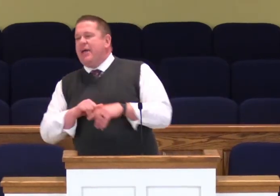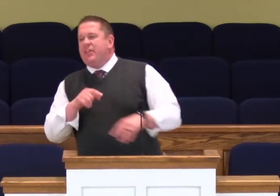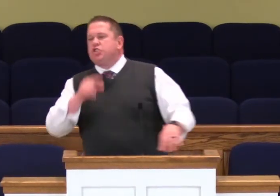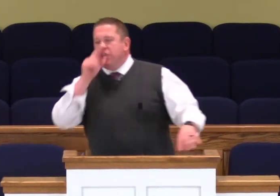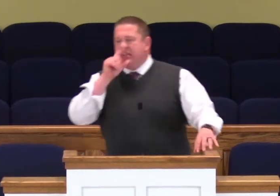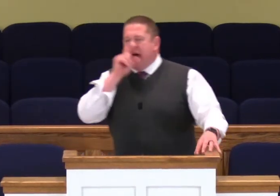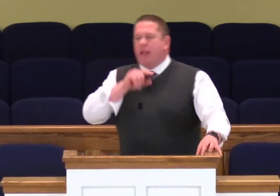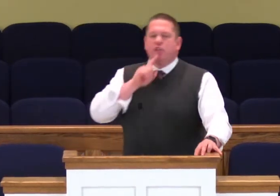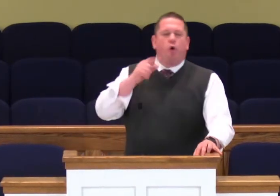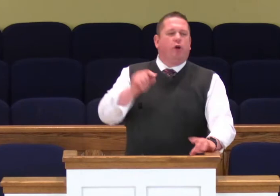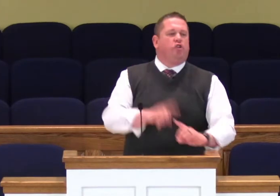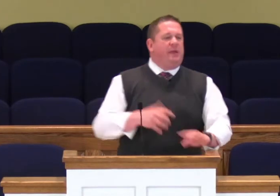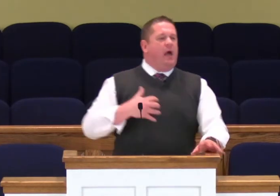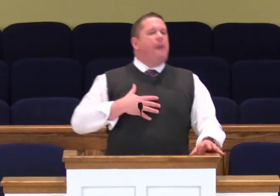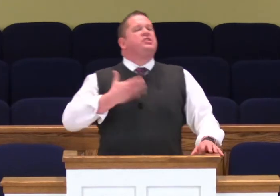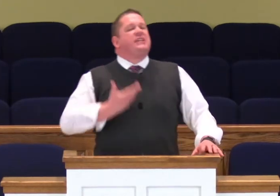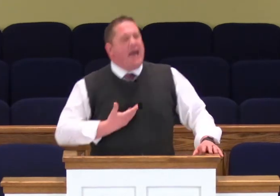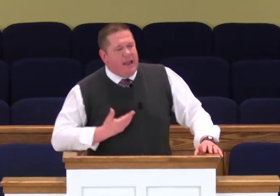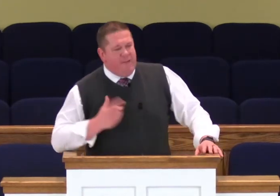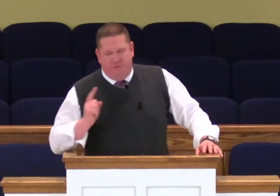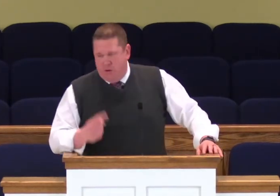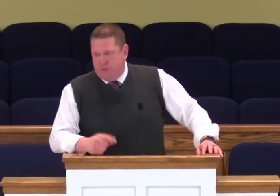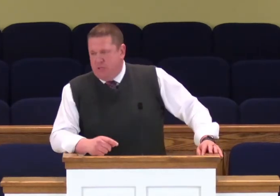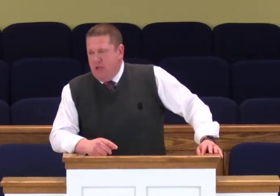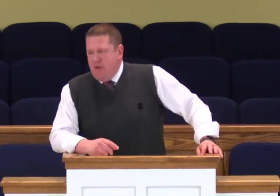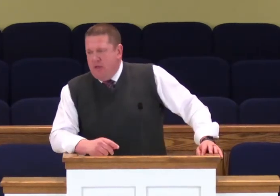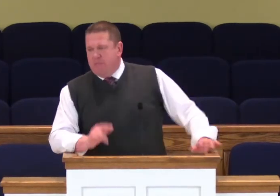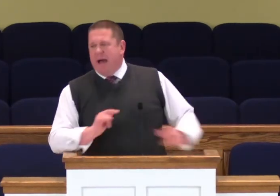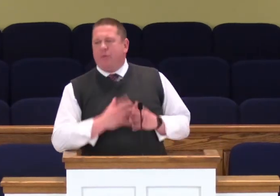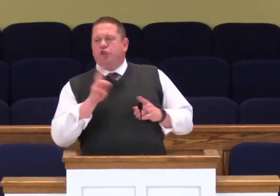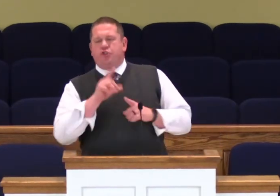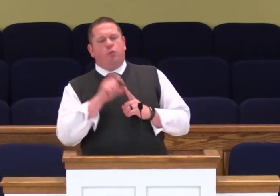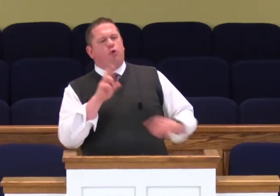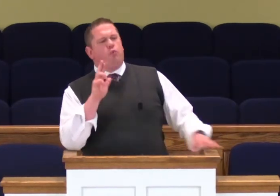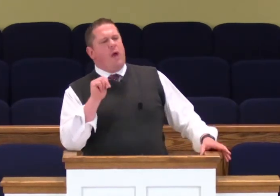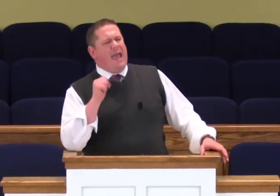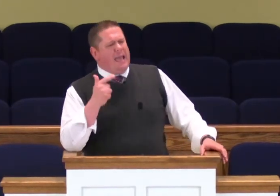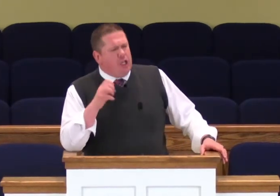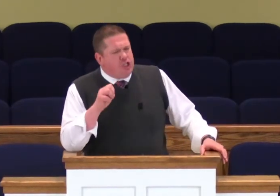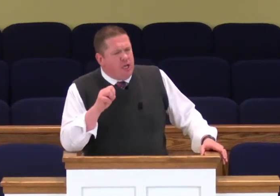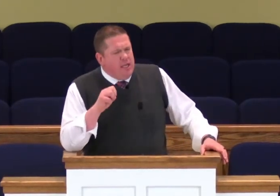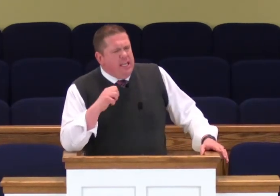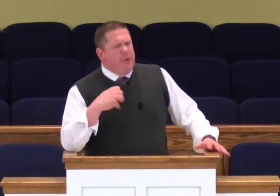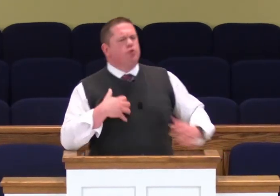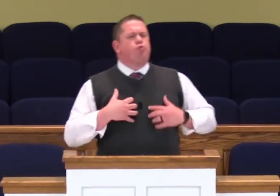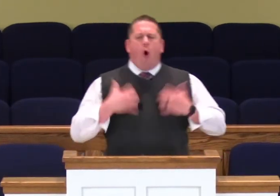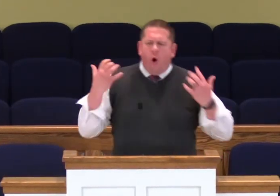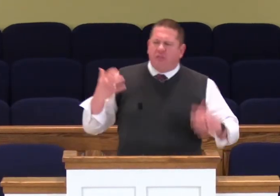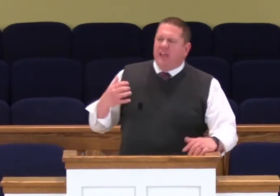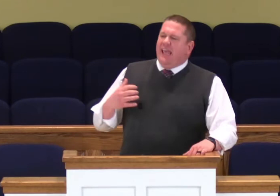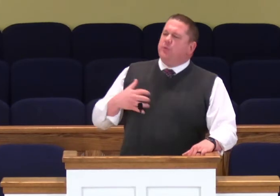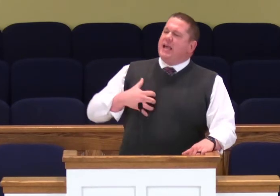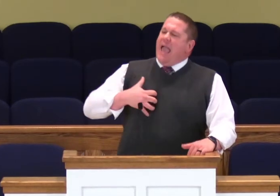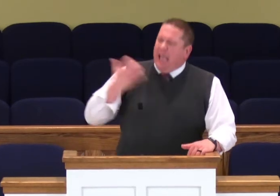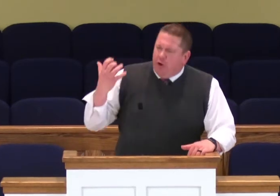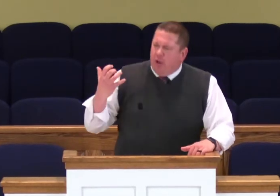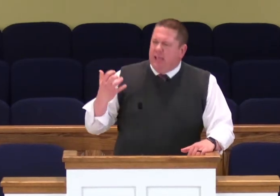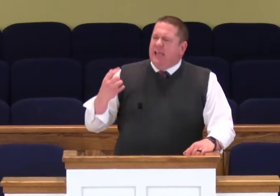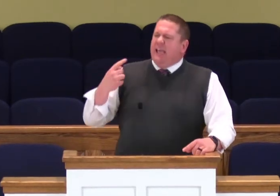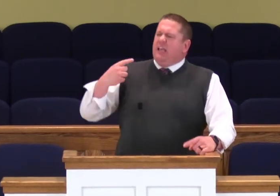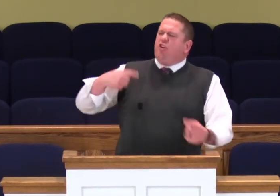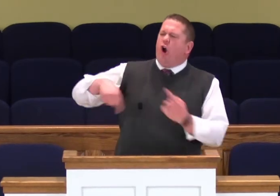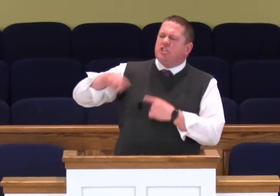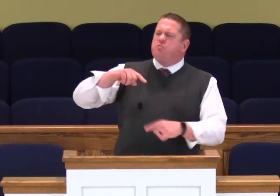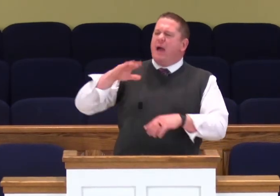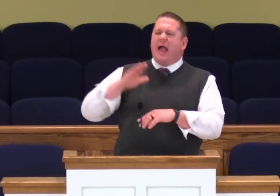is that this Gentile is going to be upset at first. The Bible uses the word rage. He was wroth. He was angry.